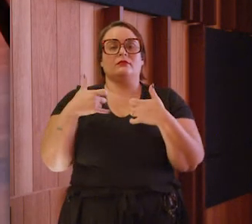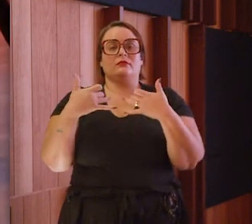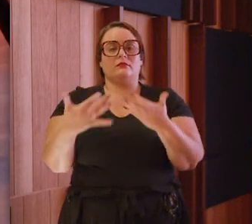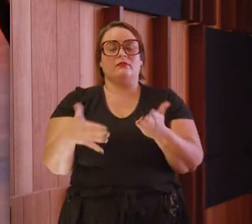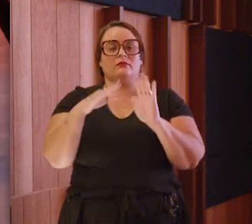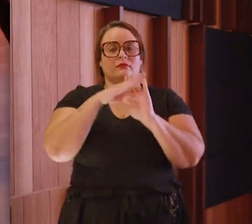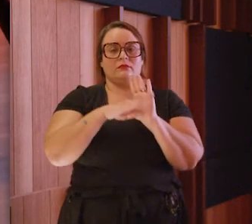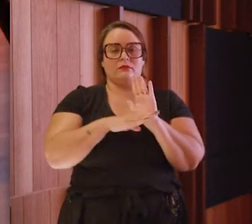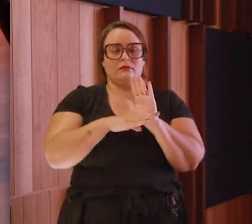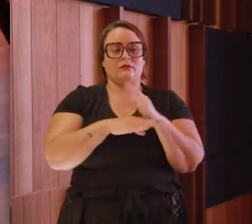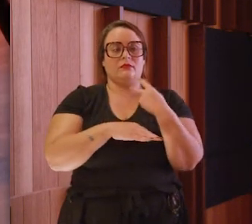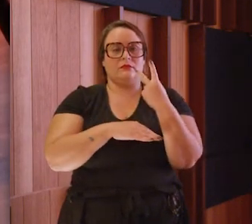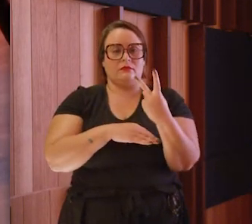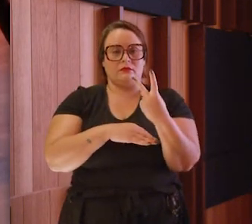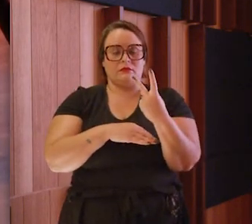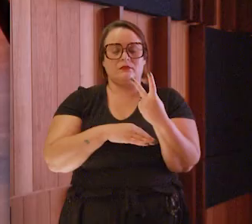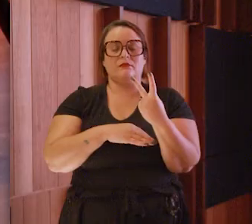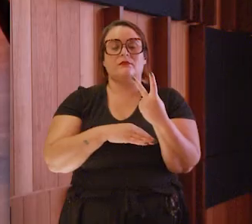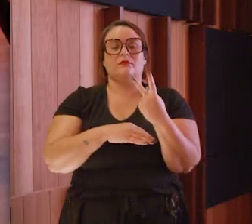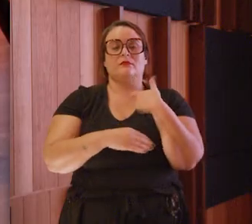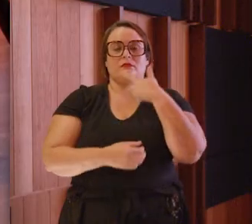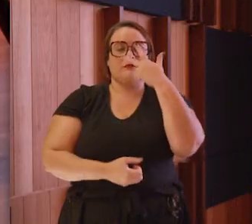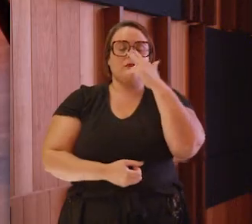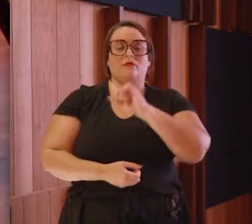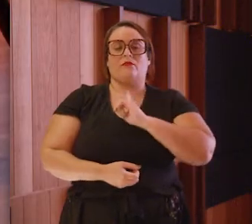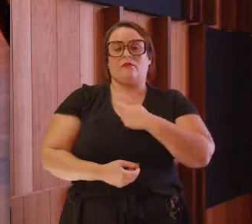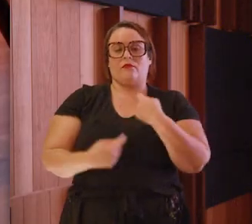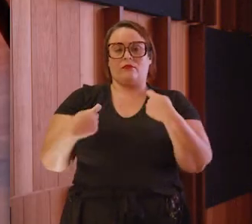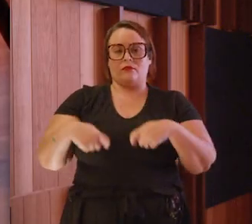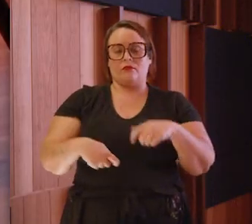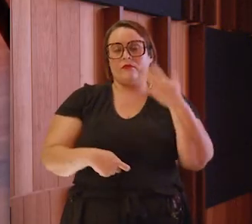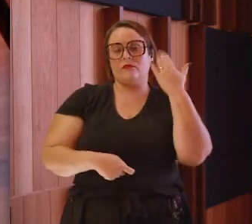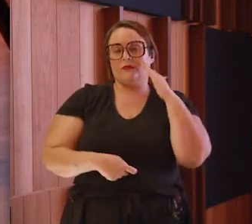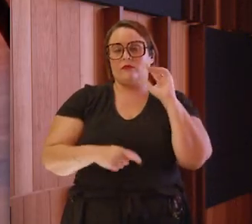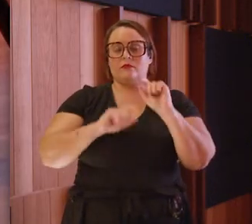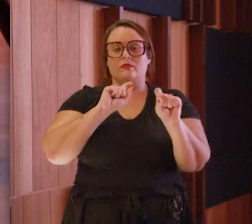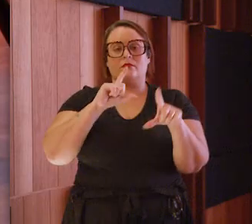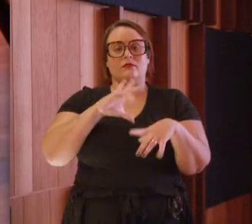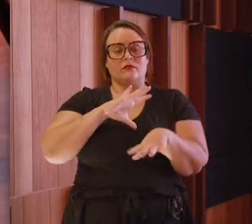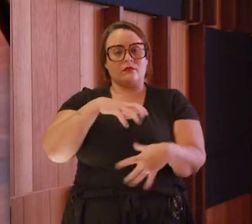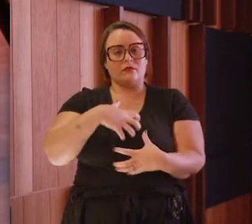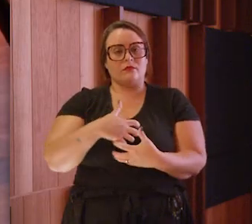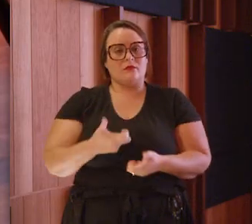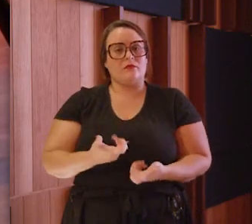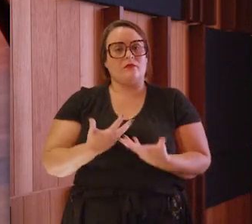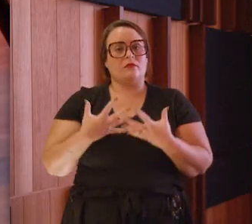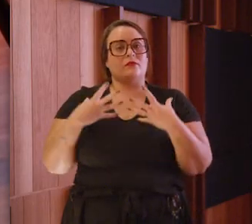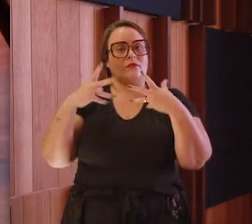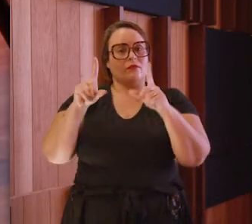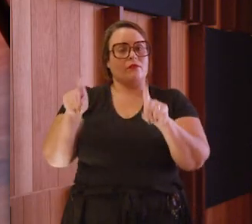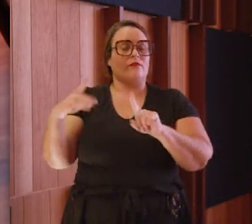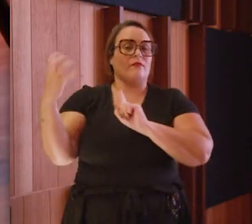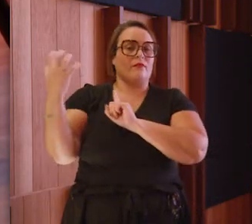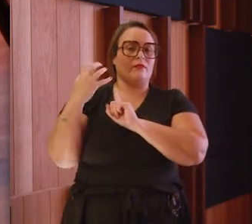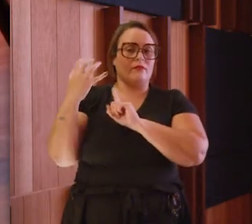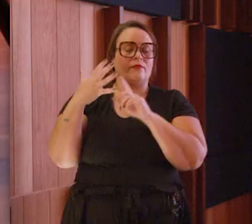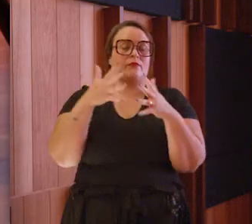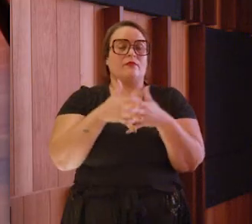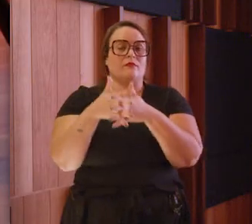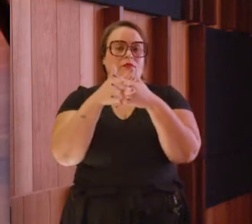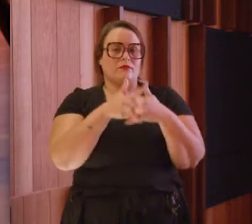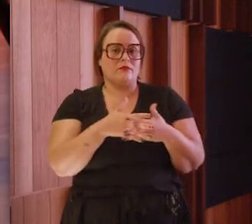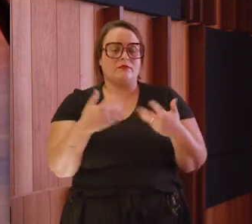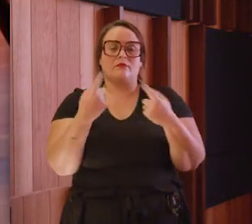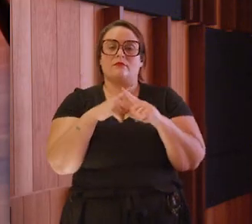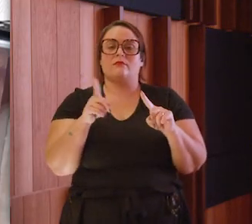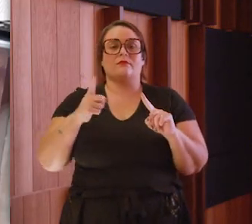rules coming back from the US GILTI rules is to tackle residual income and not to tackle routine returns. So if we